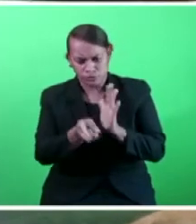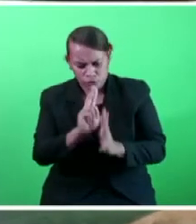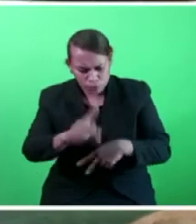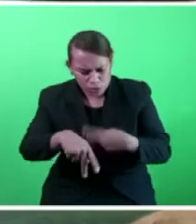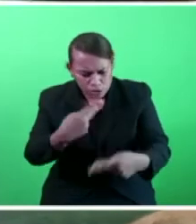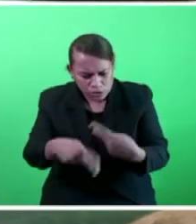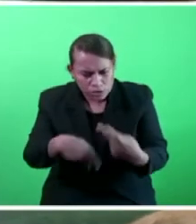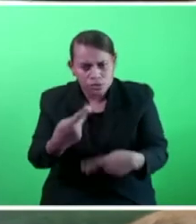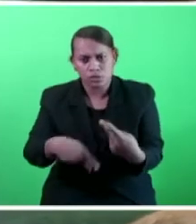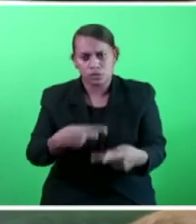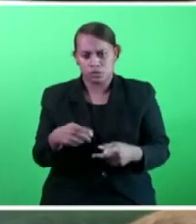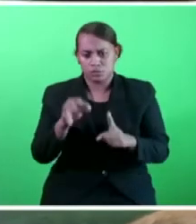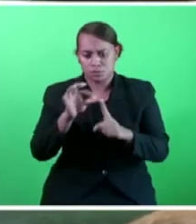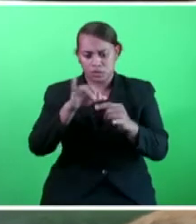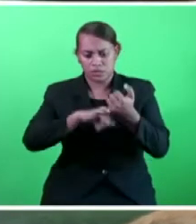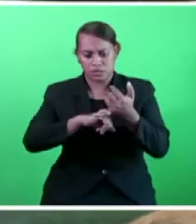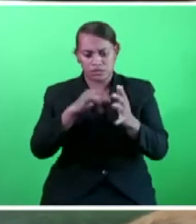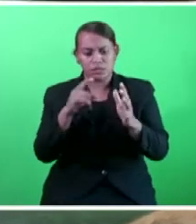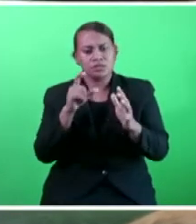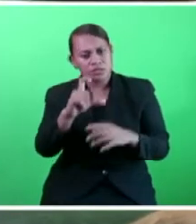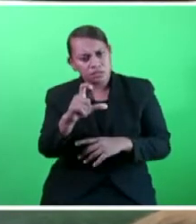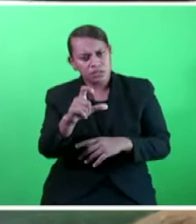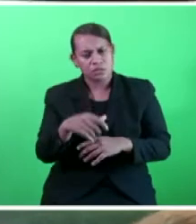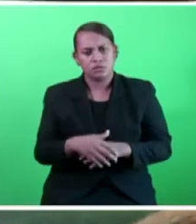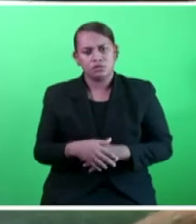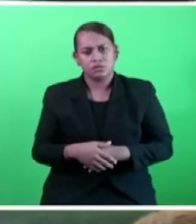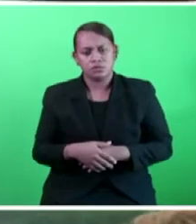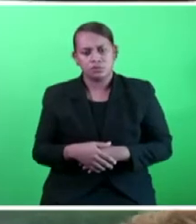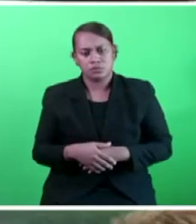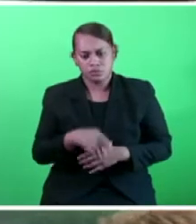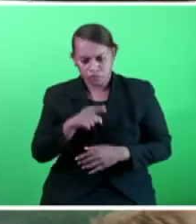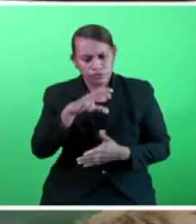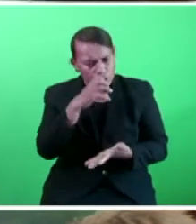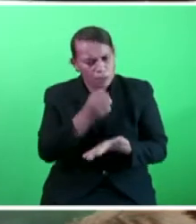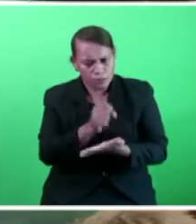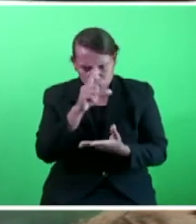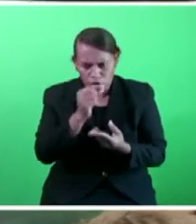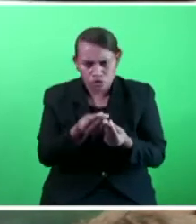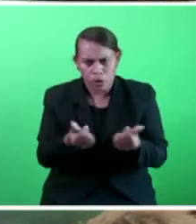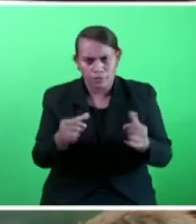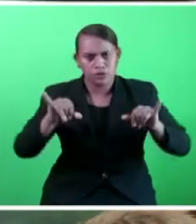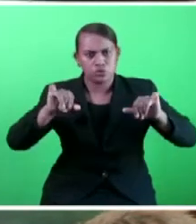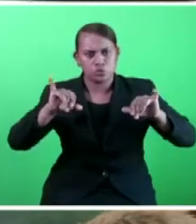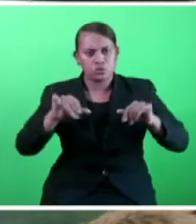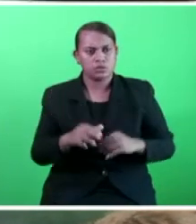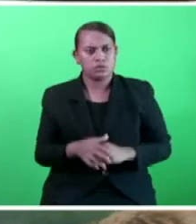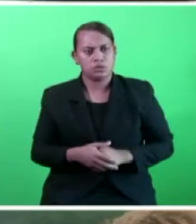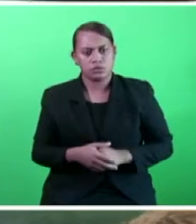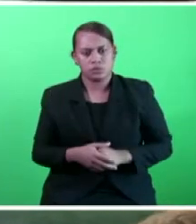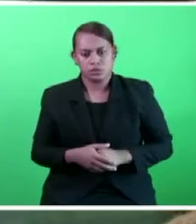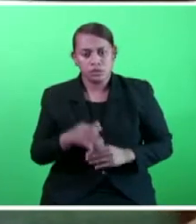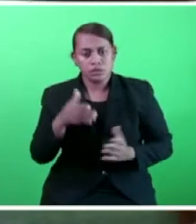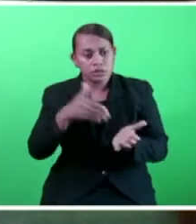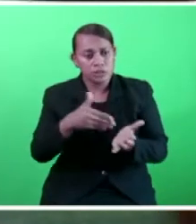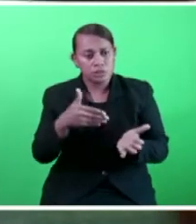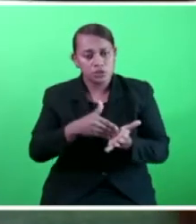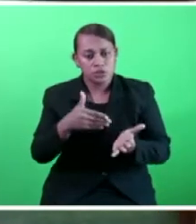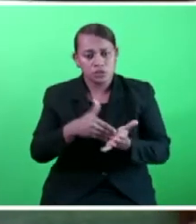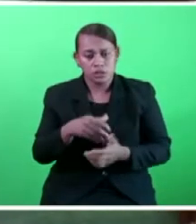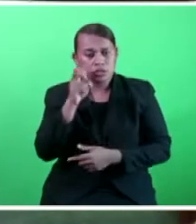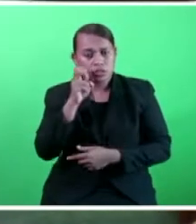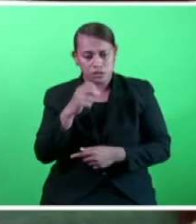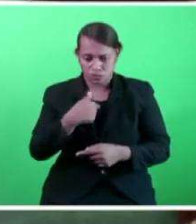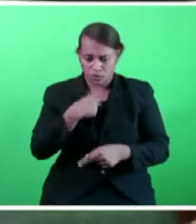is confirmed to be able to address these issues. In addition to the training I mentioned, Mr. Speaker, sir,